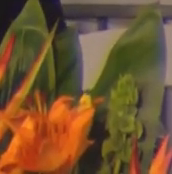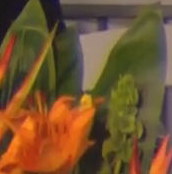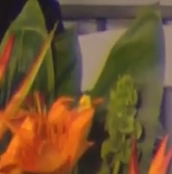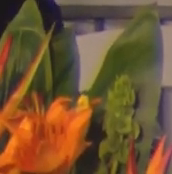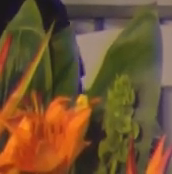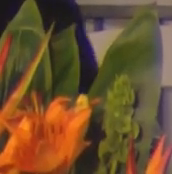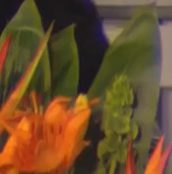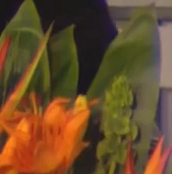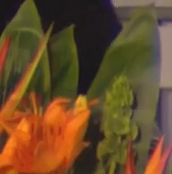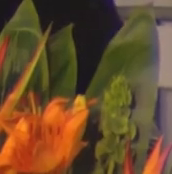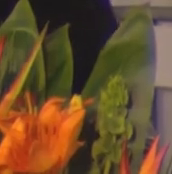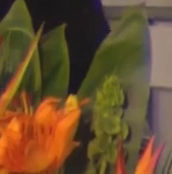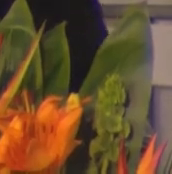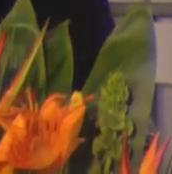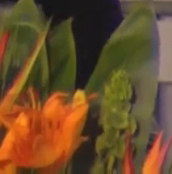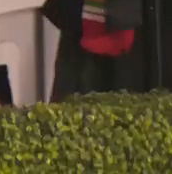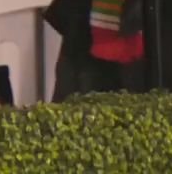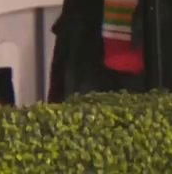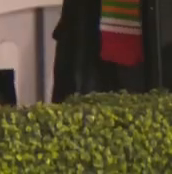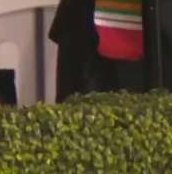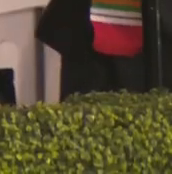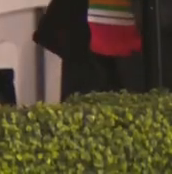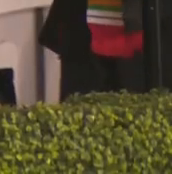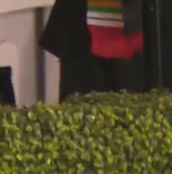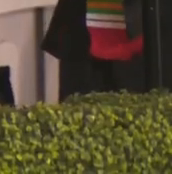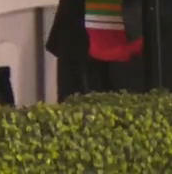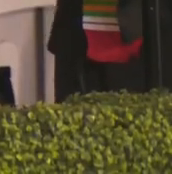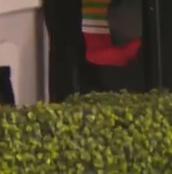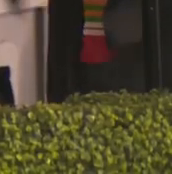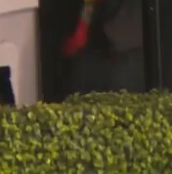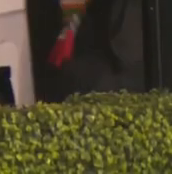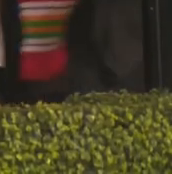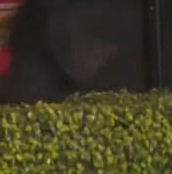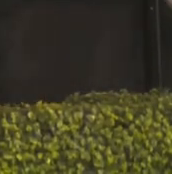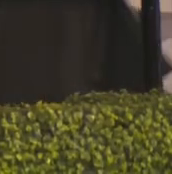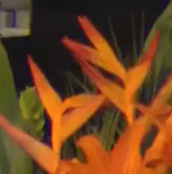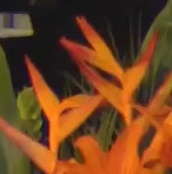Mendel Reyes. Jessica Cobian.